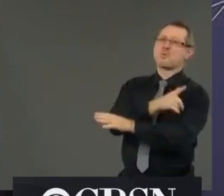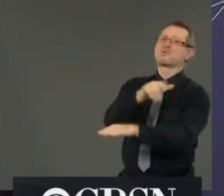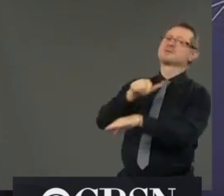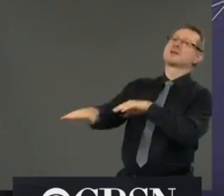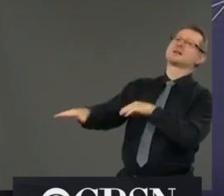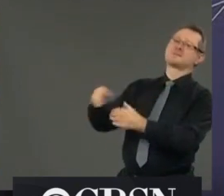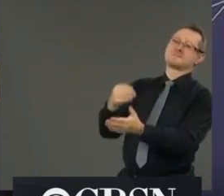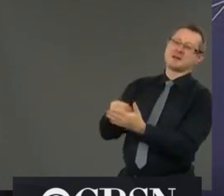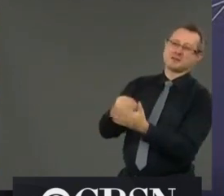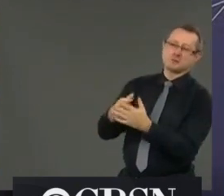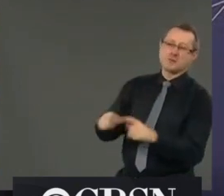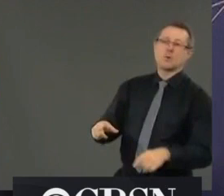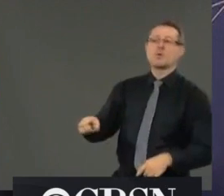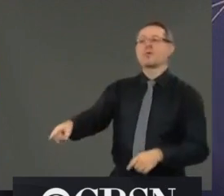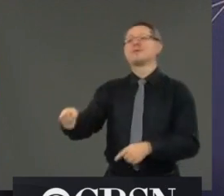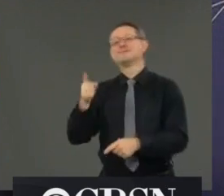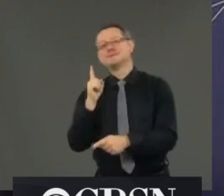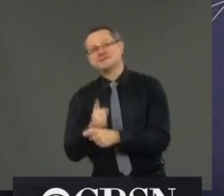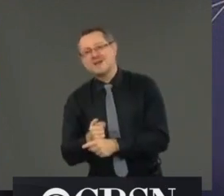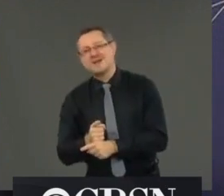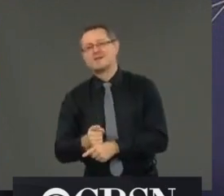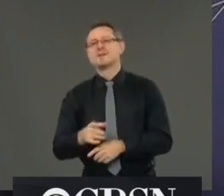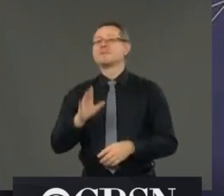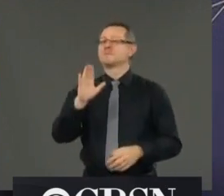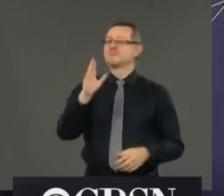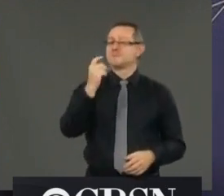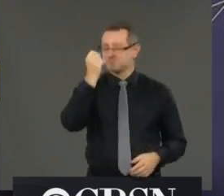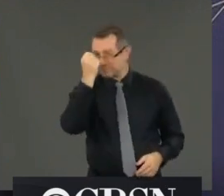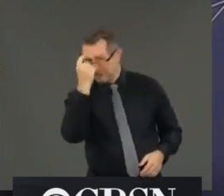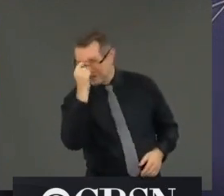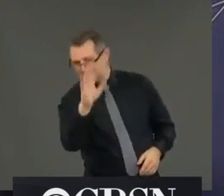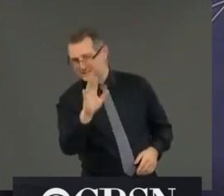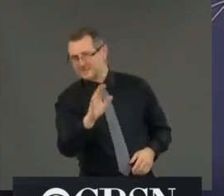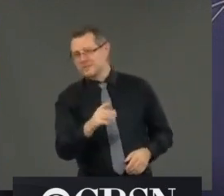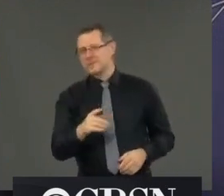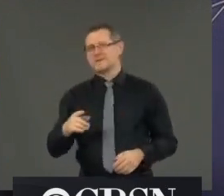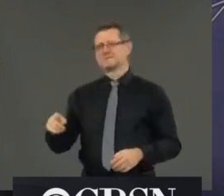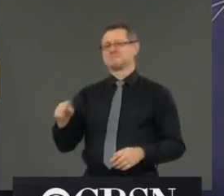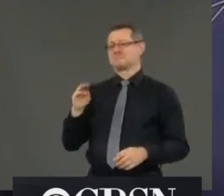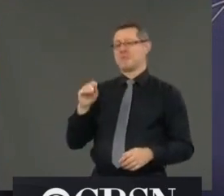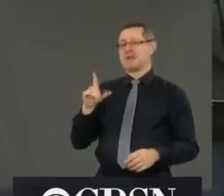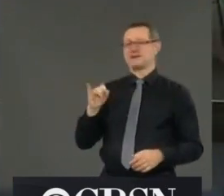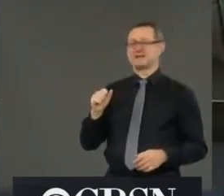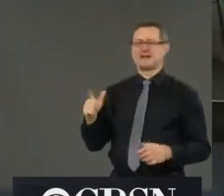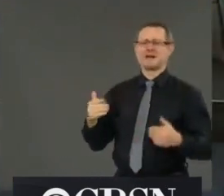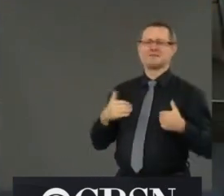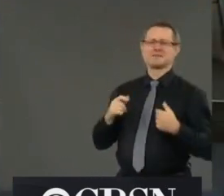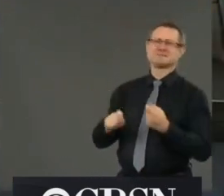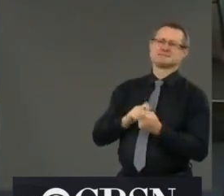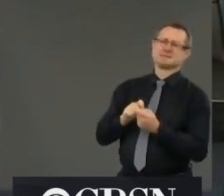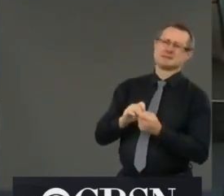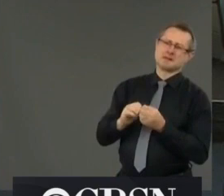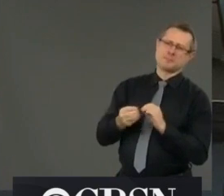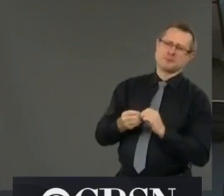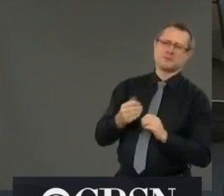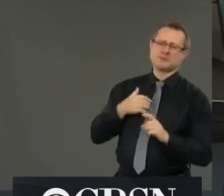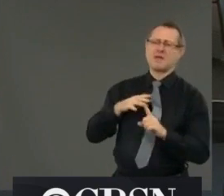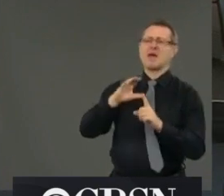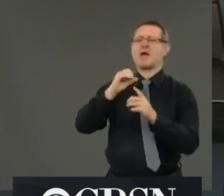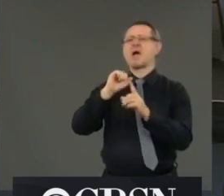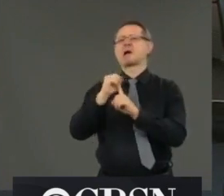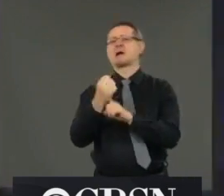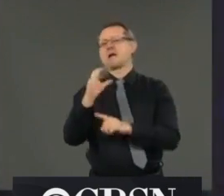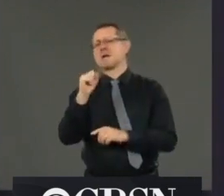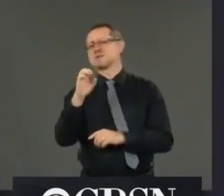right. But let me give you Melissa has the numbers, but I just wanted to give you a little context. So the way that we